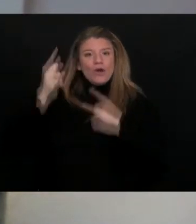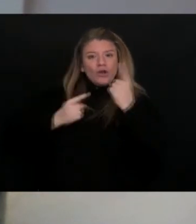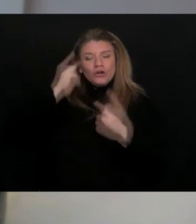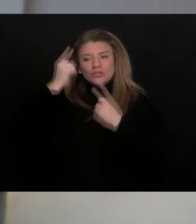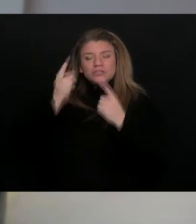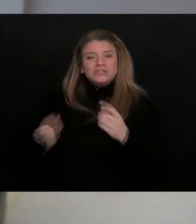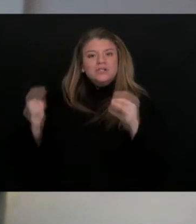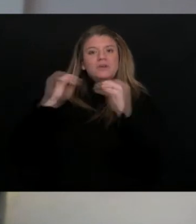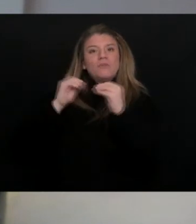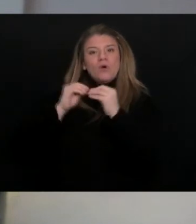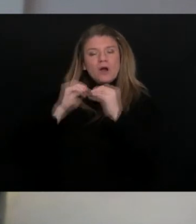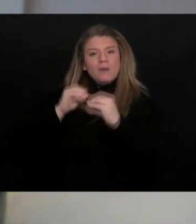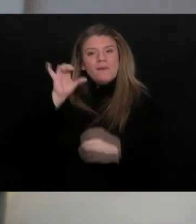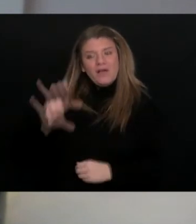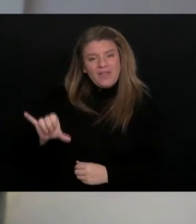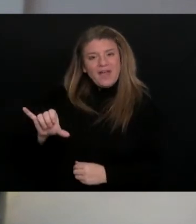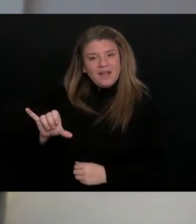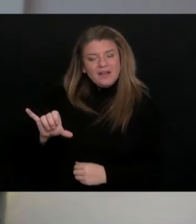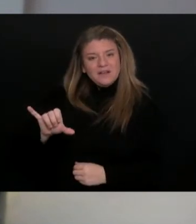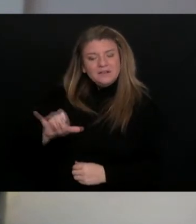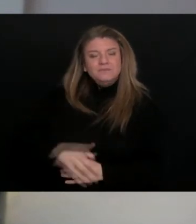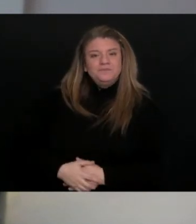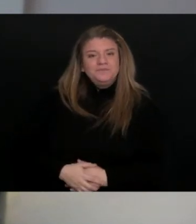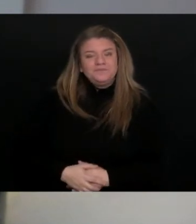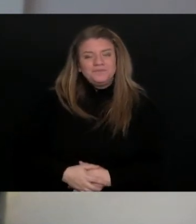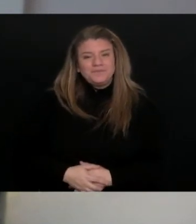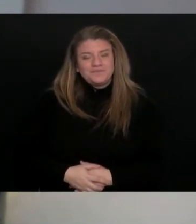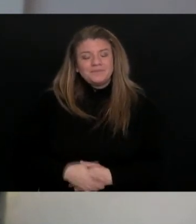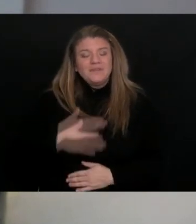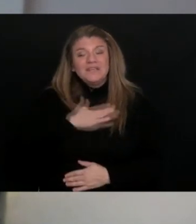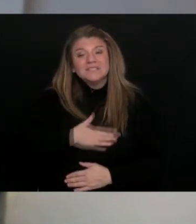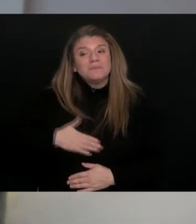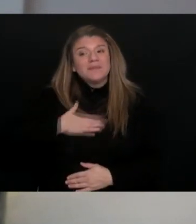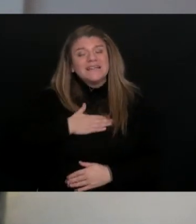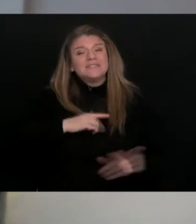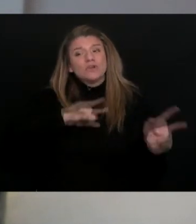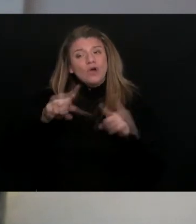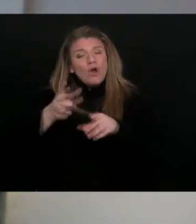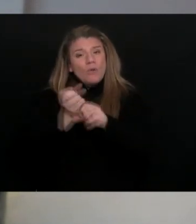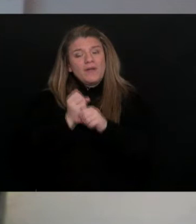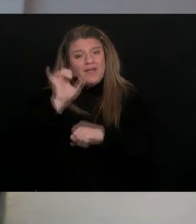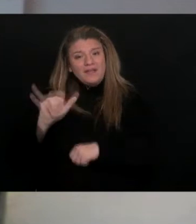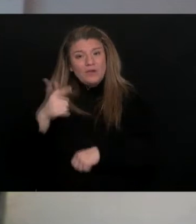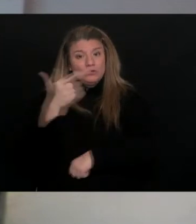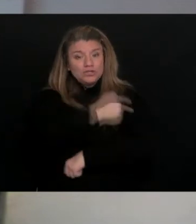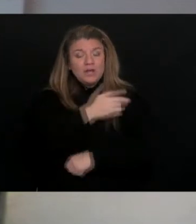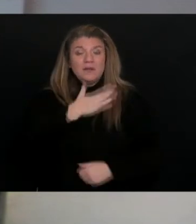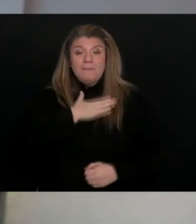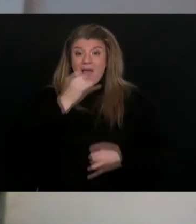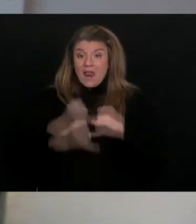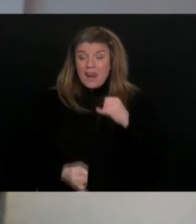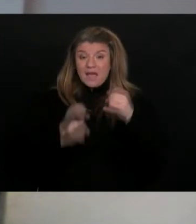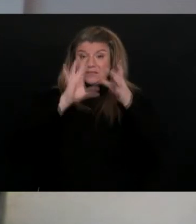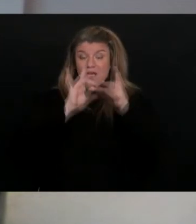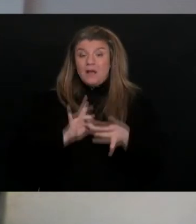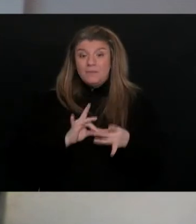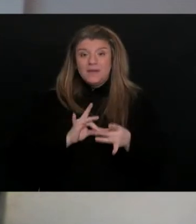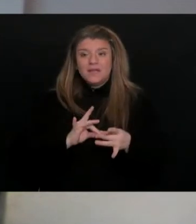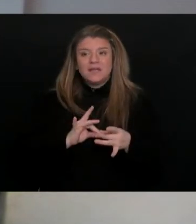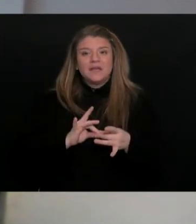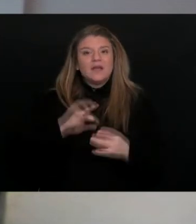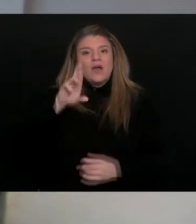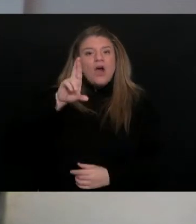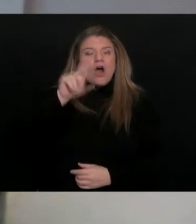more problems with health of West Virginians. So please get your flu shot as well. Last thing is that we follow the